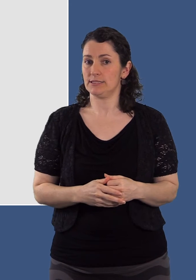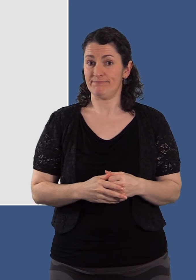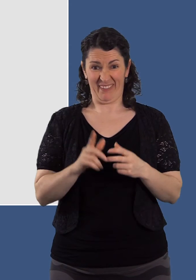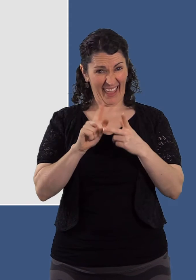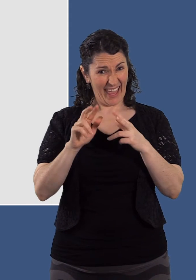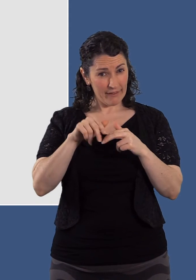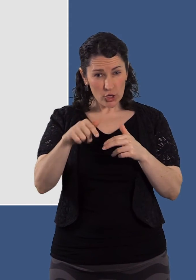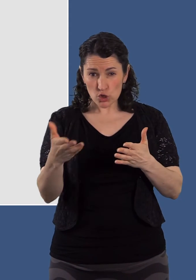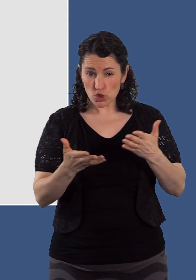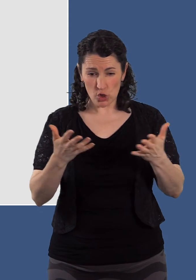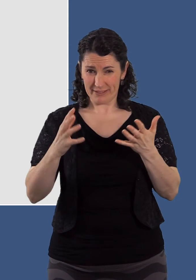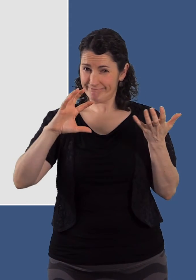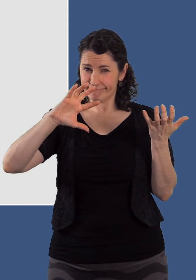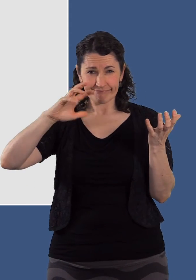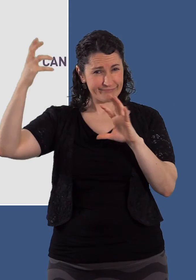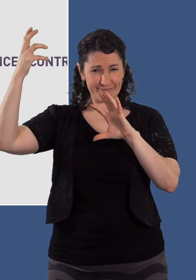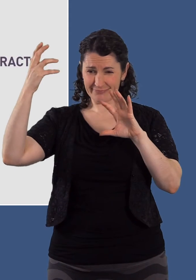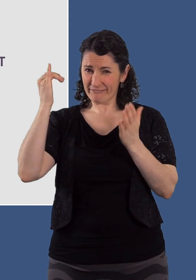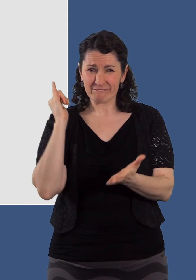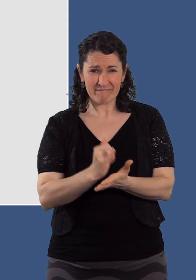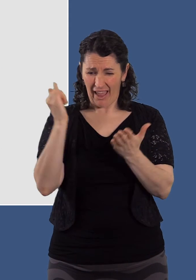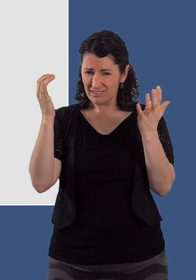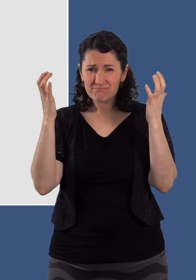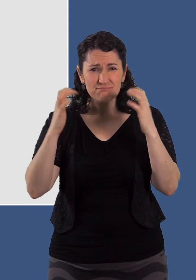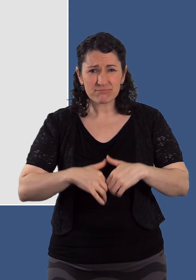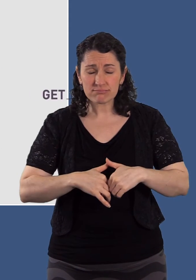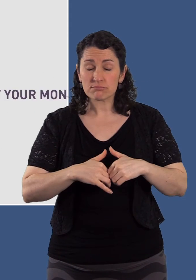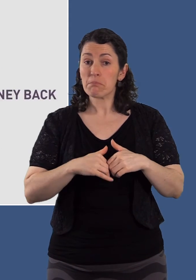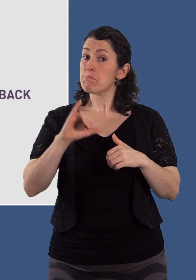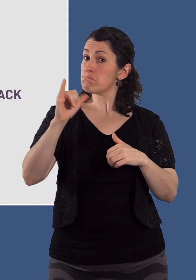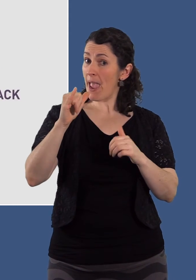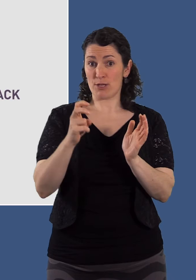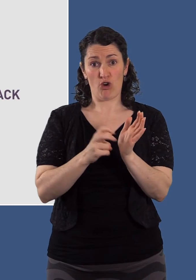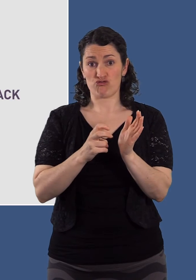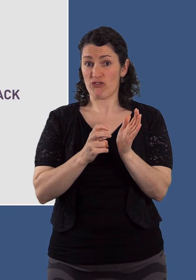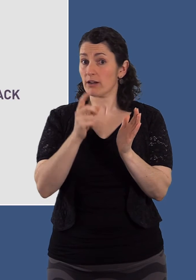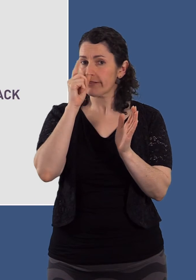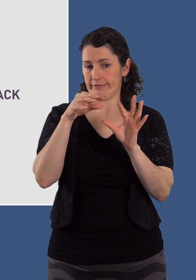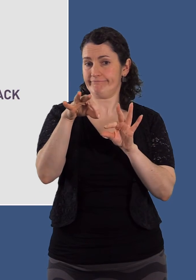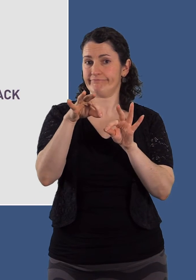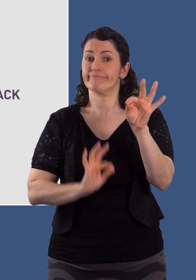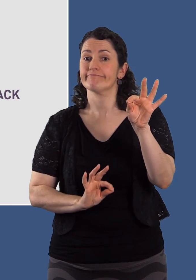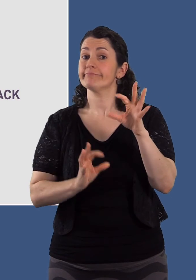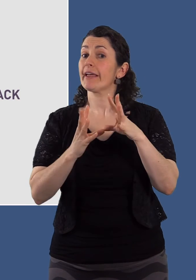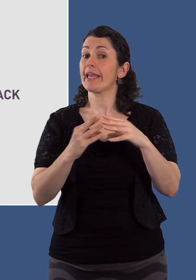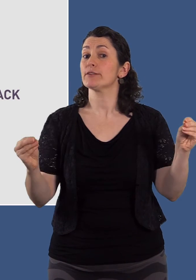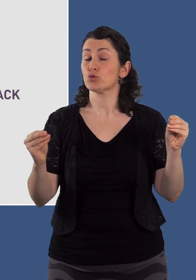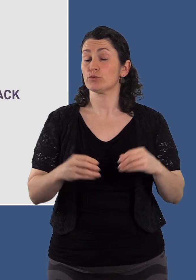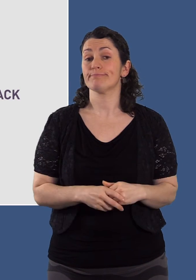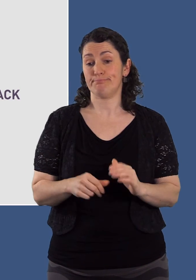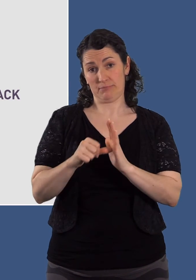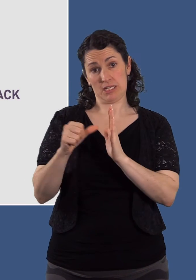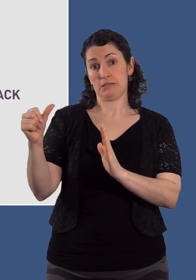is a major failure with a service, you can cancel the contract and get some or all of your money back, depending on the